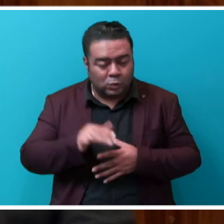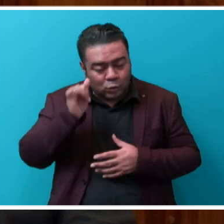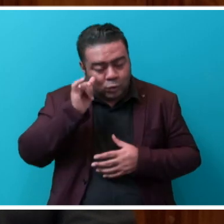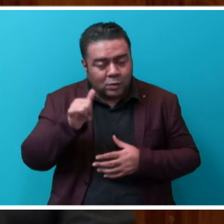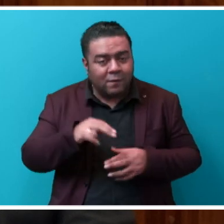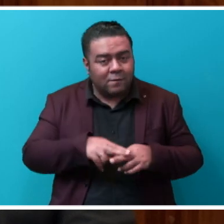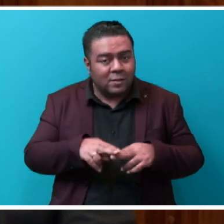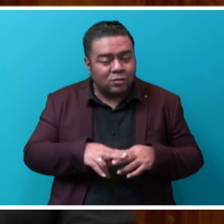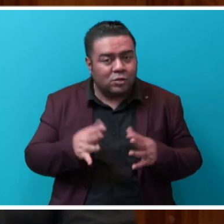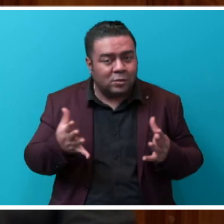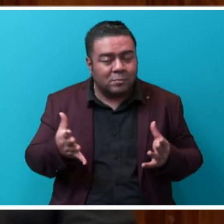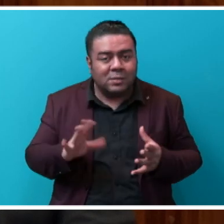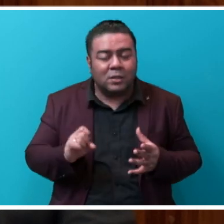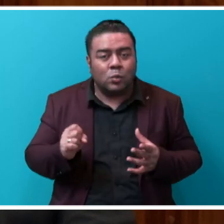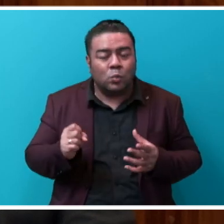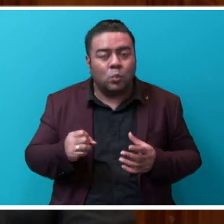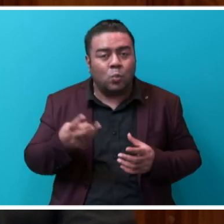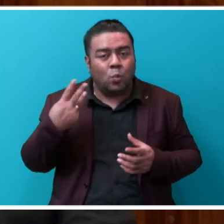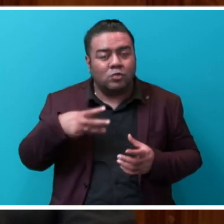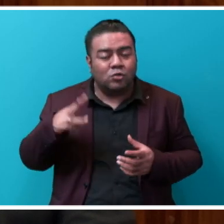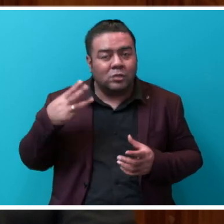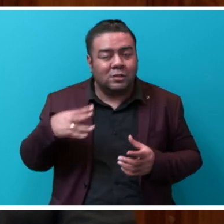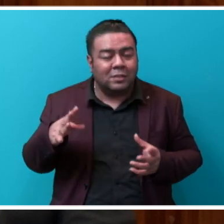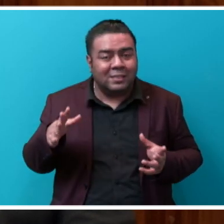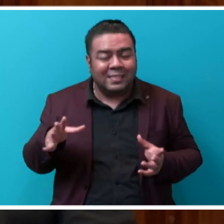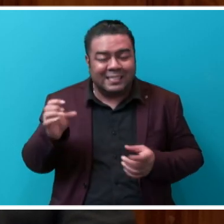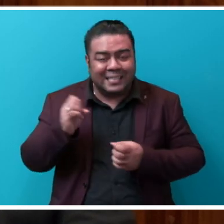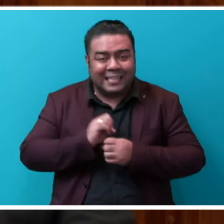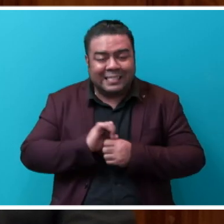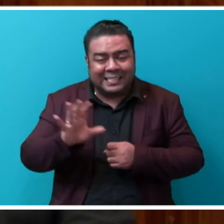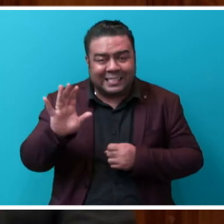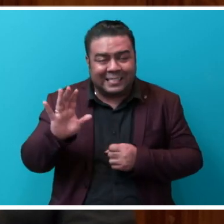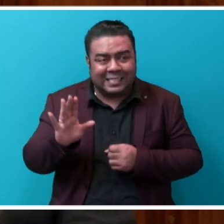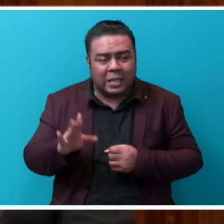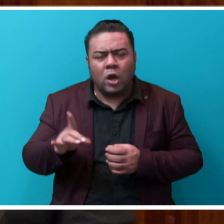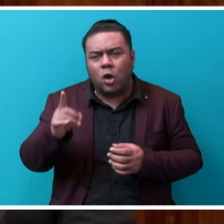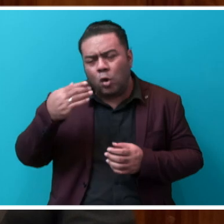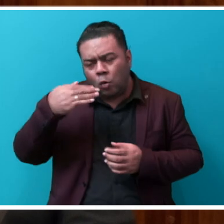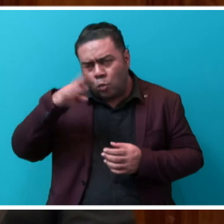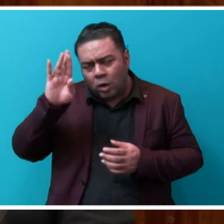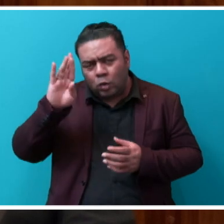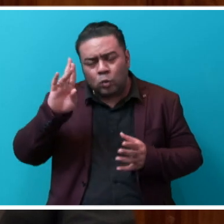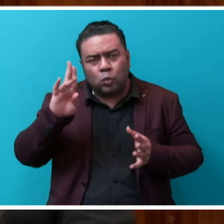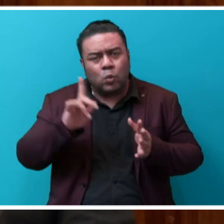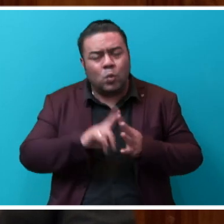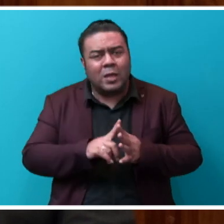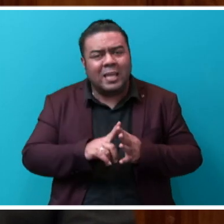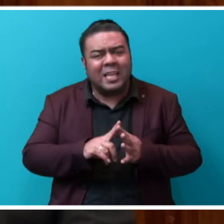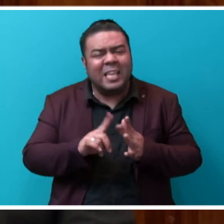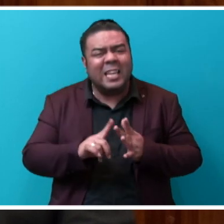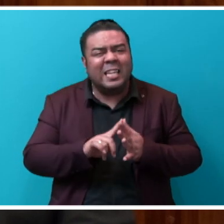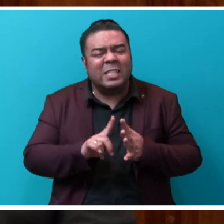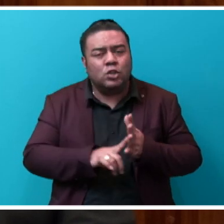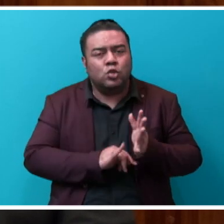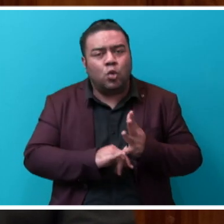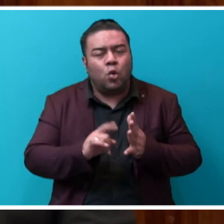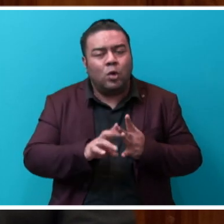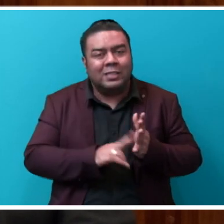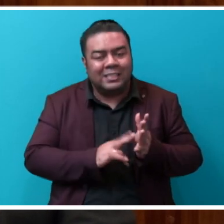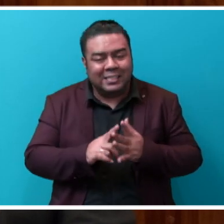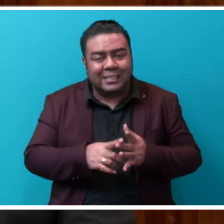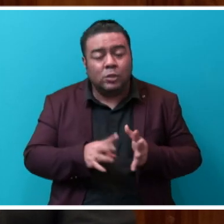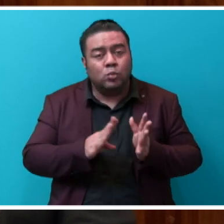in Washington, His Excellency Ambassador Ratu Ilswani Winraketi, and his team for their support in